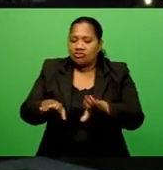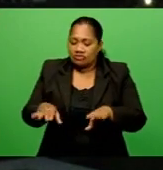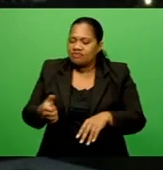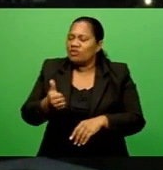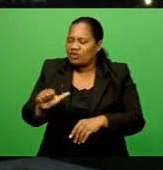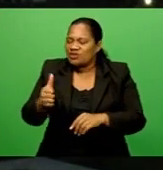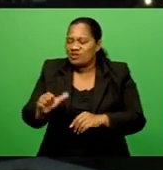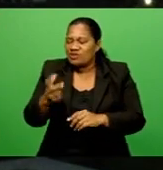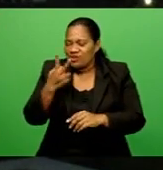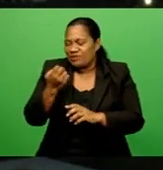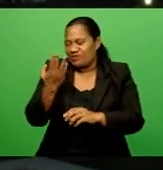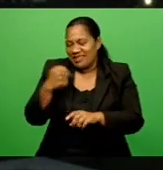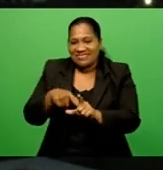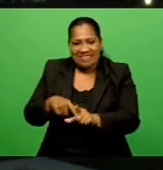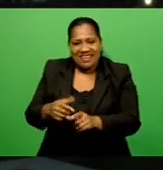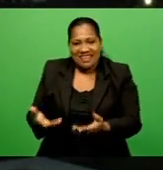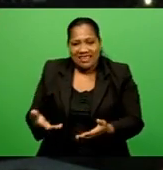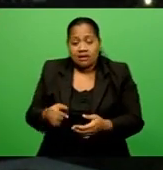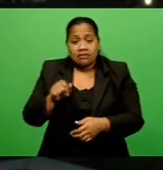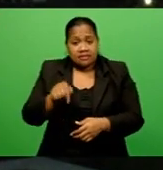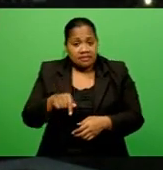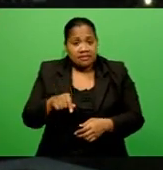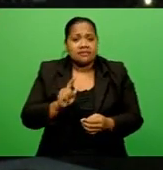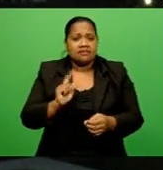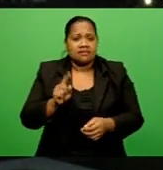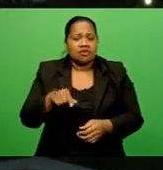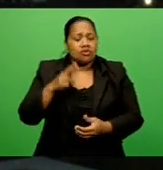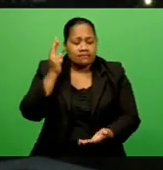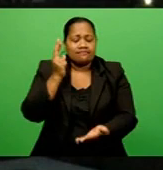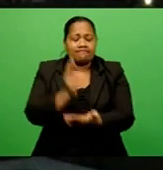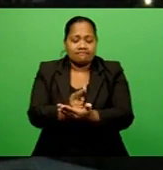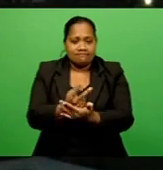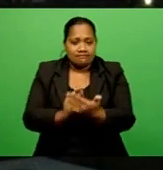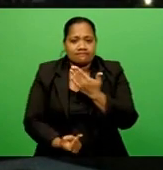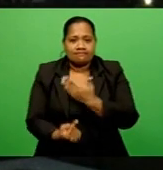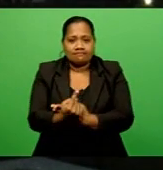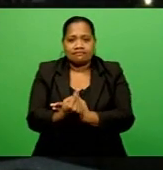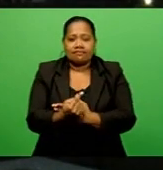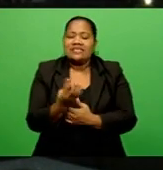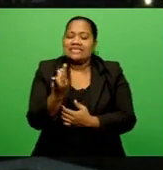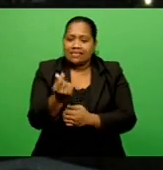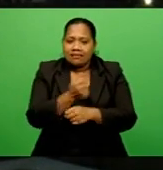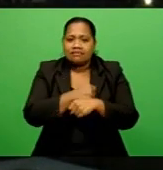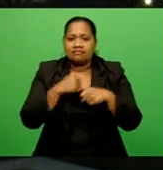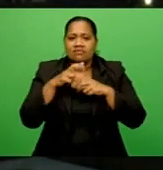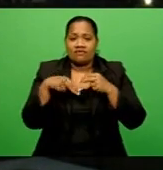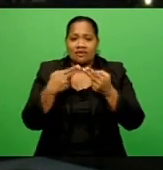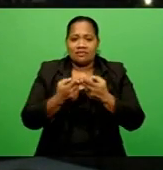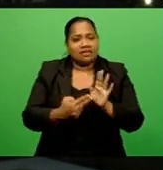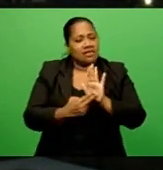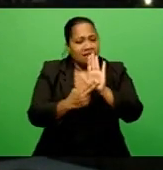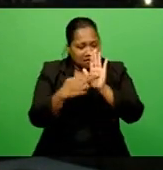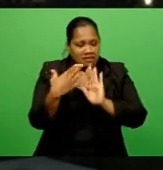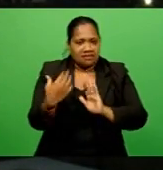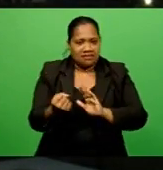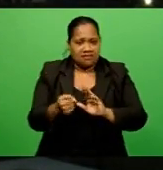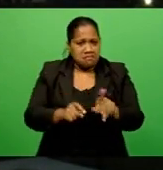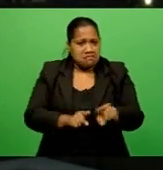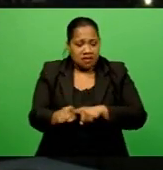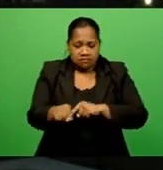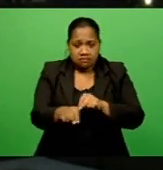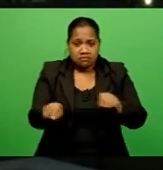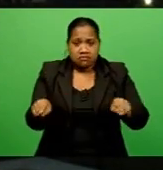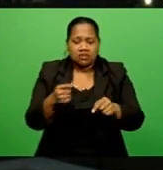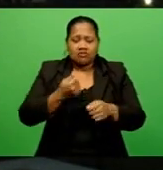ones from last year. And Edwin, this is just the reality on the ground with what some of the families in Nandi are facing. Majority of them are